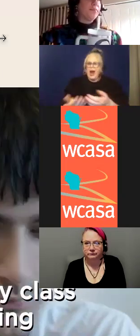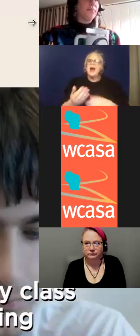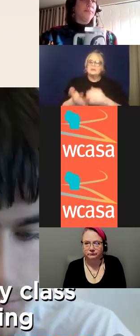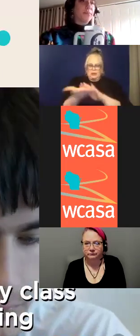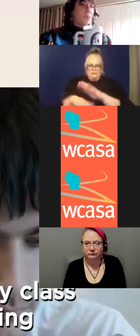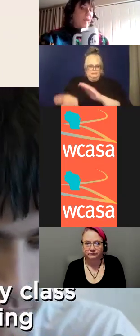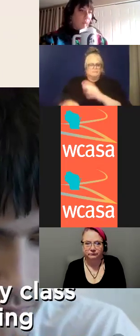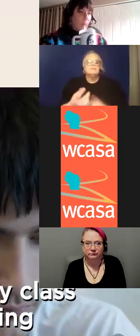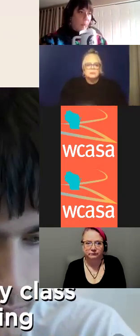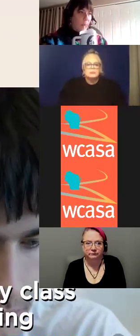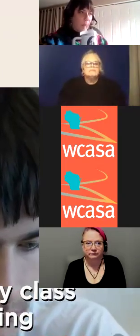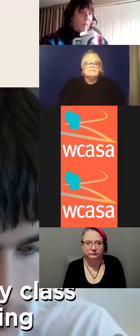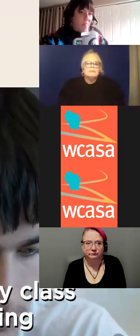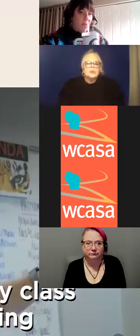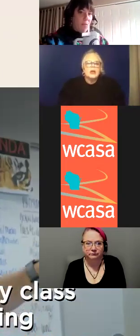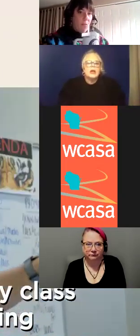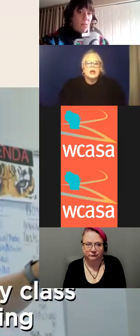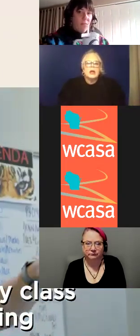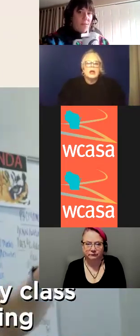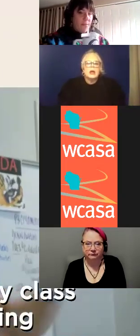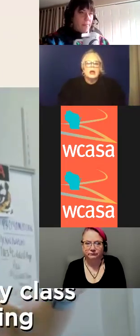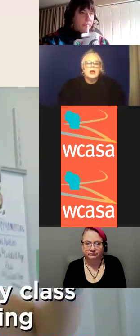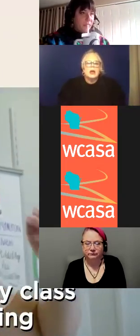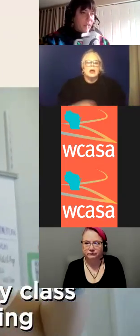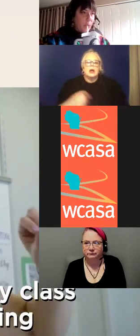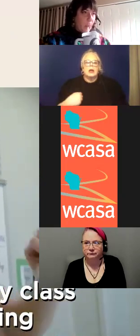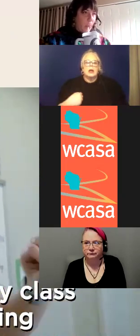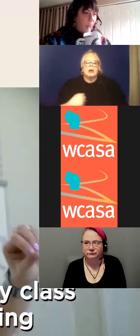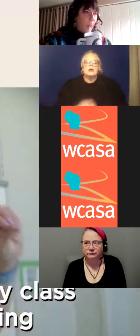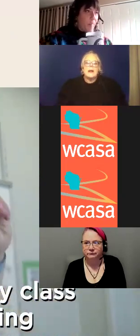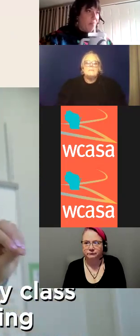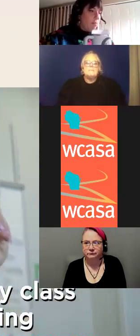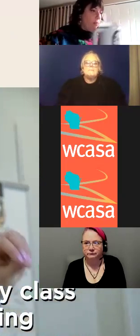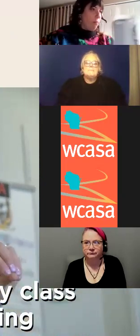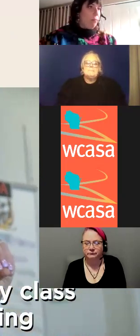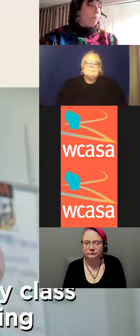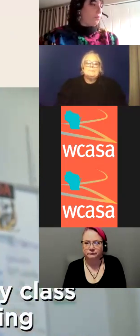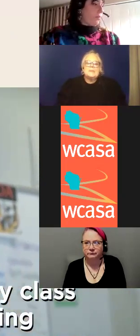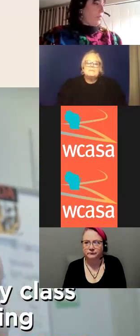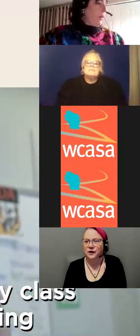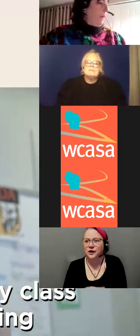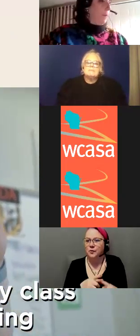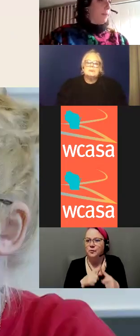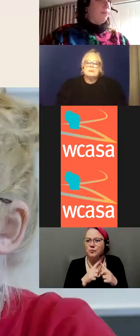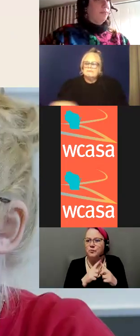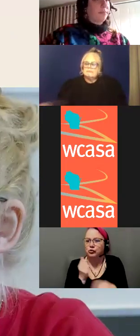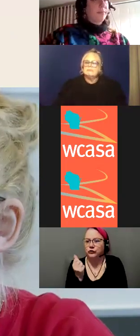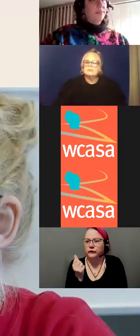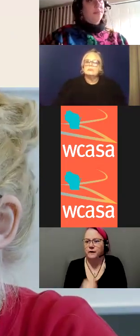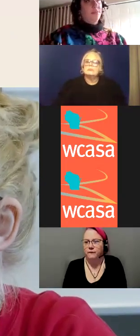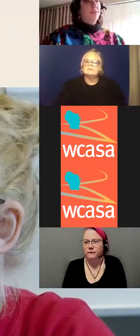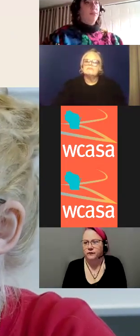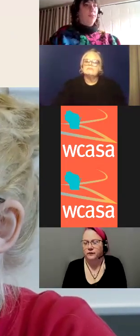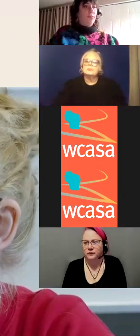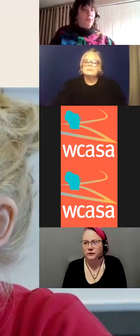We've talked about fake news. We've talked about media bias. What I want you to do is take the article that you brought today, and we're going to practice using